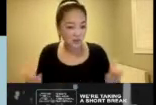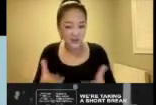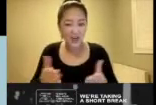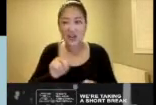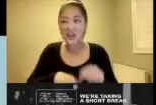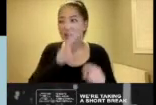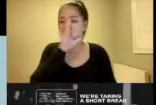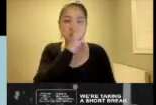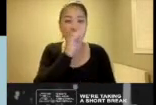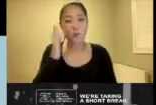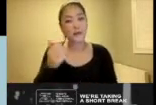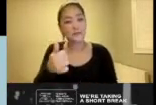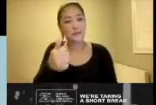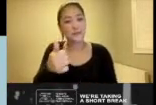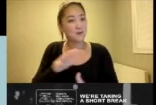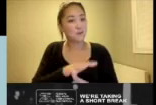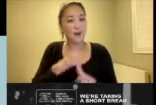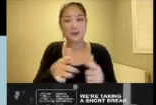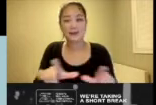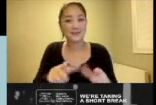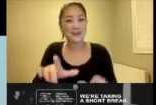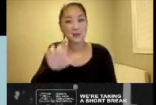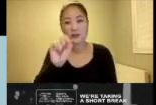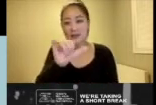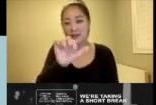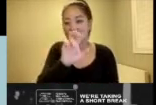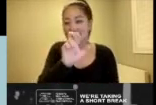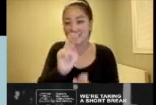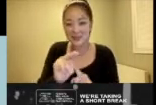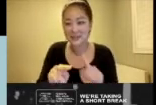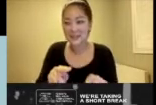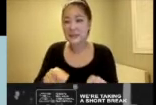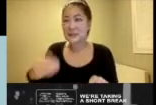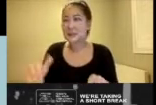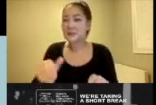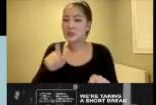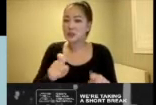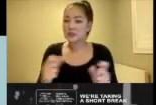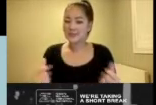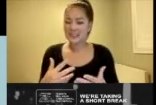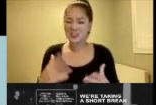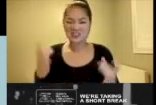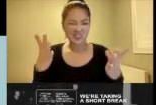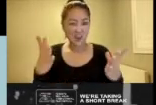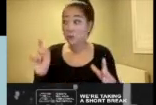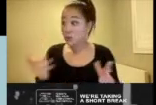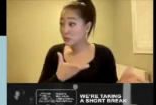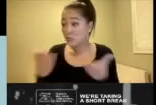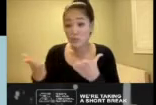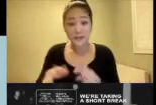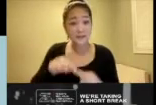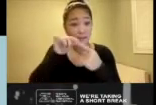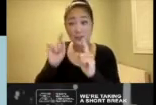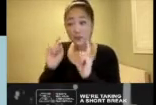Sarani. It's not easy. It must be scary and awful. We should have brought him a special gift. I wish I'd thought